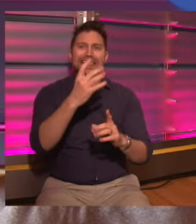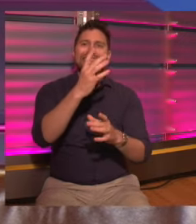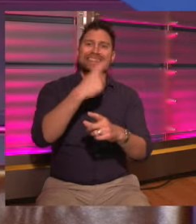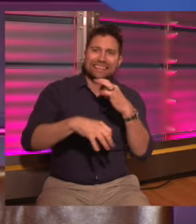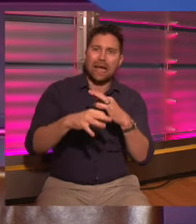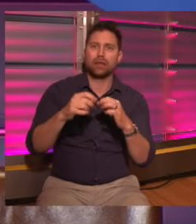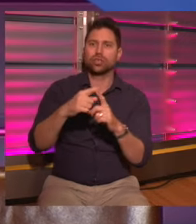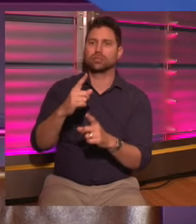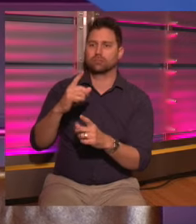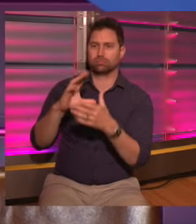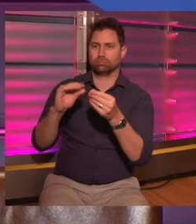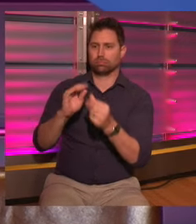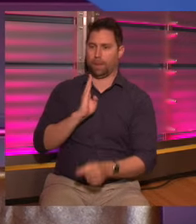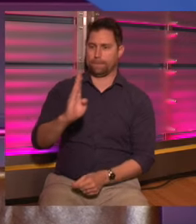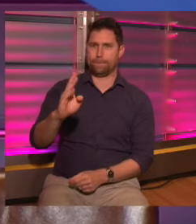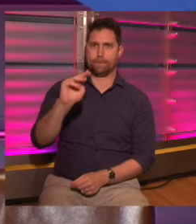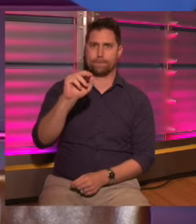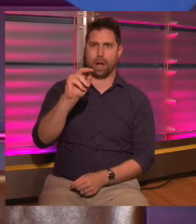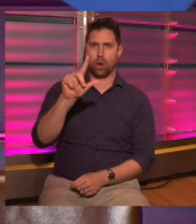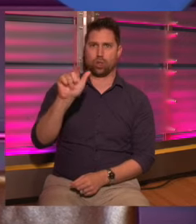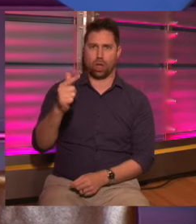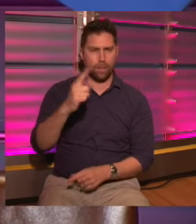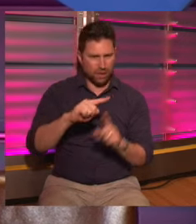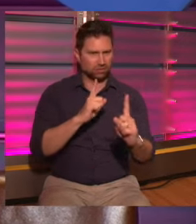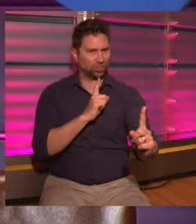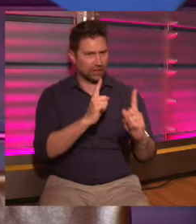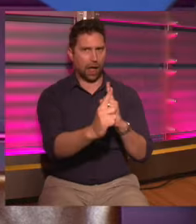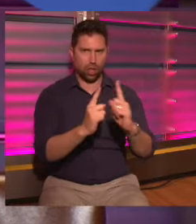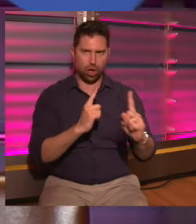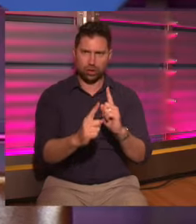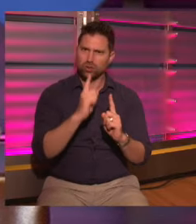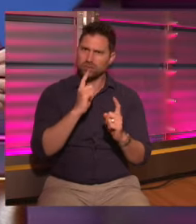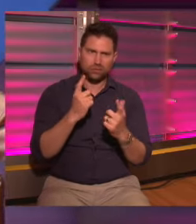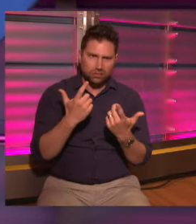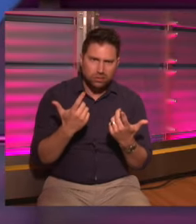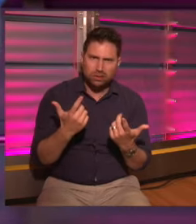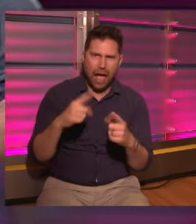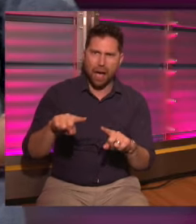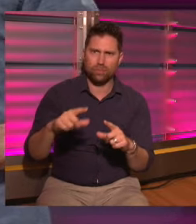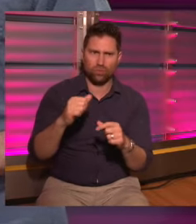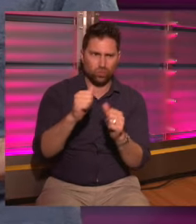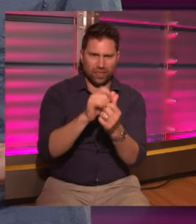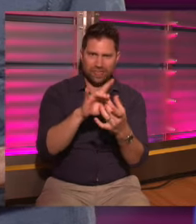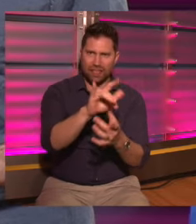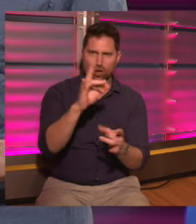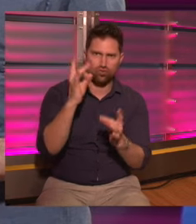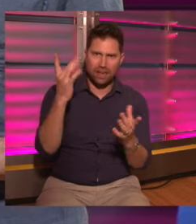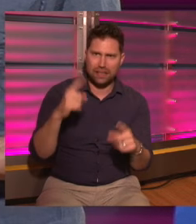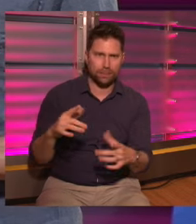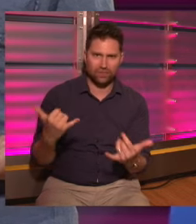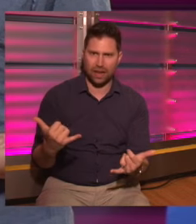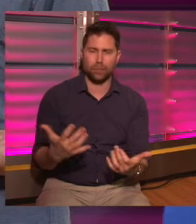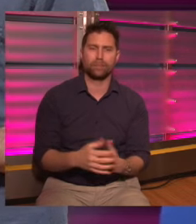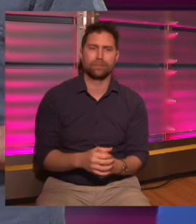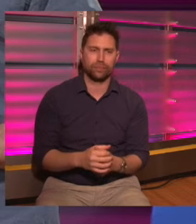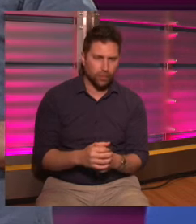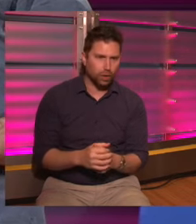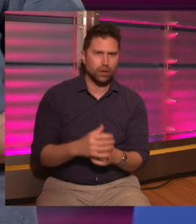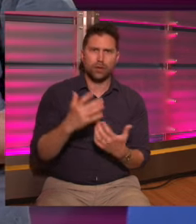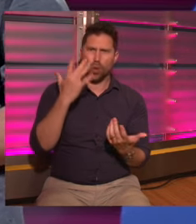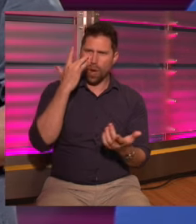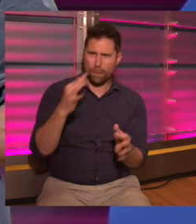is happening back and forth around this crisis right now. And why it's so important is, you know, we actually got the chance to go back to the